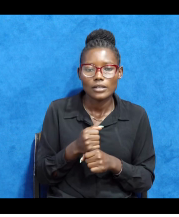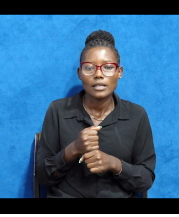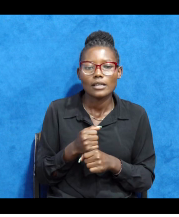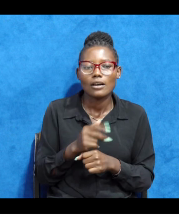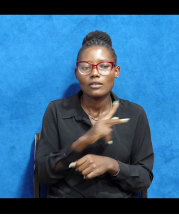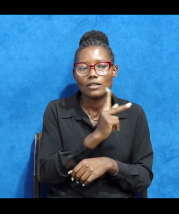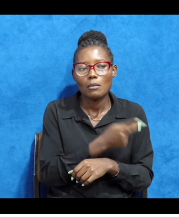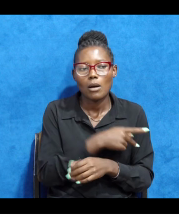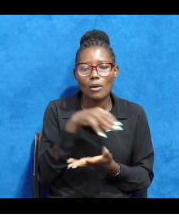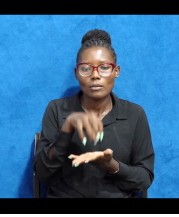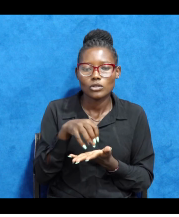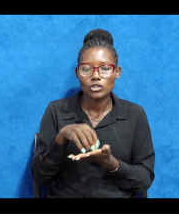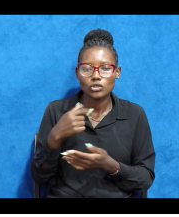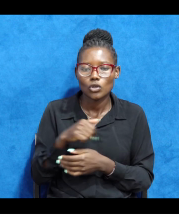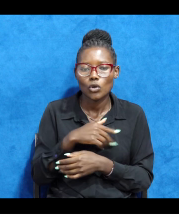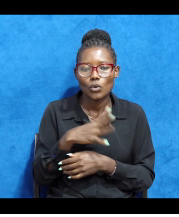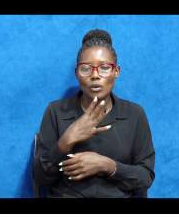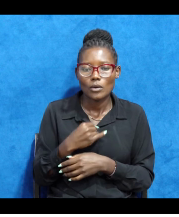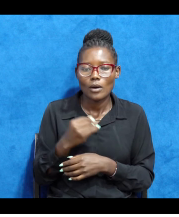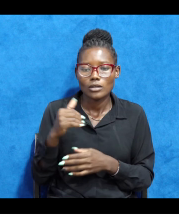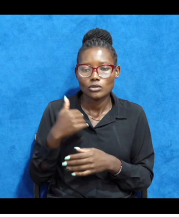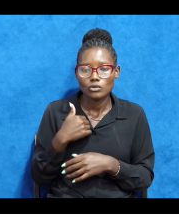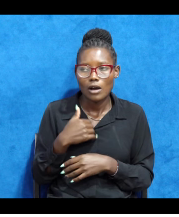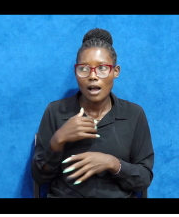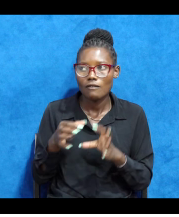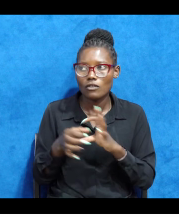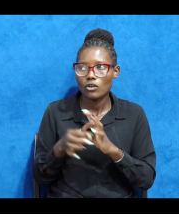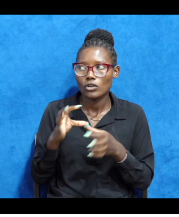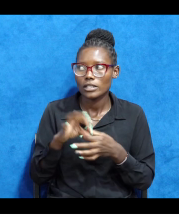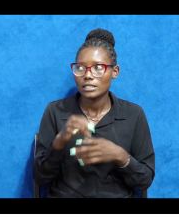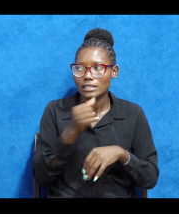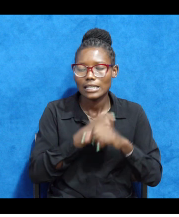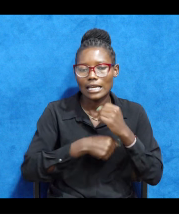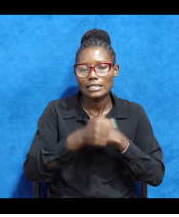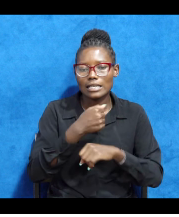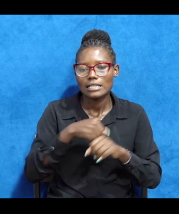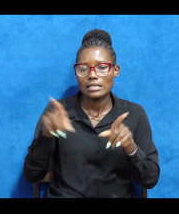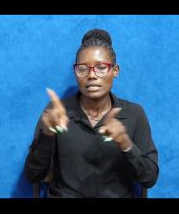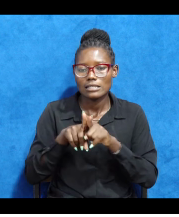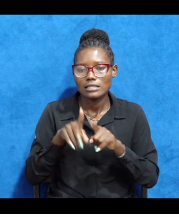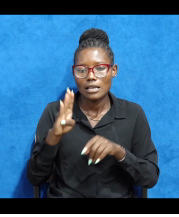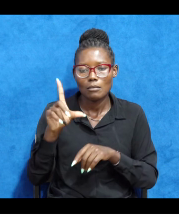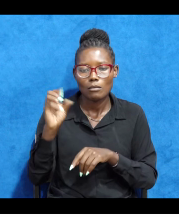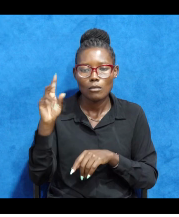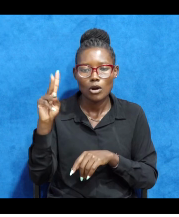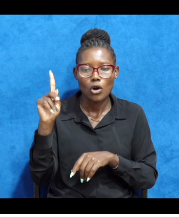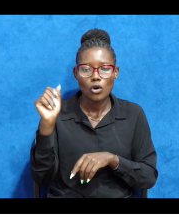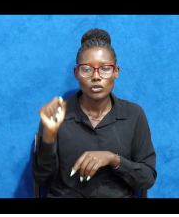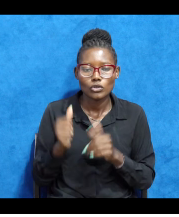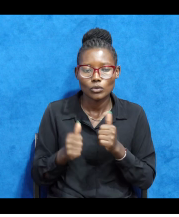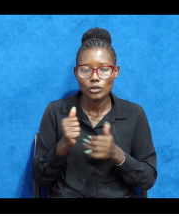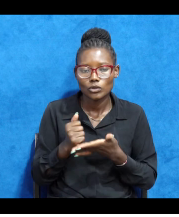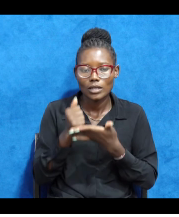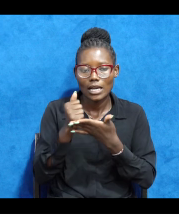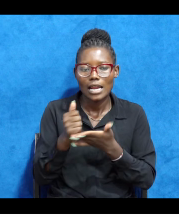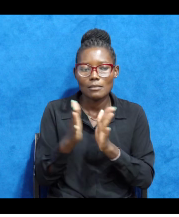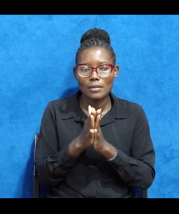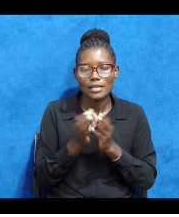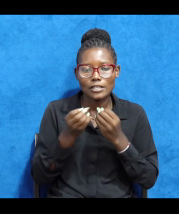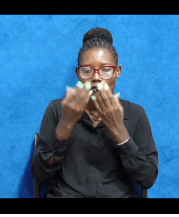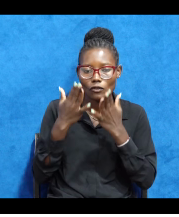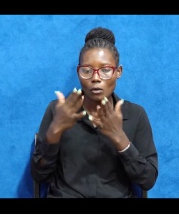connection between our competition movement and then whatever constraint we've used. So if we're doing all of our work from the blocks, if we're doing it all from